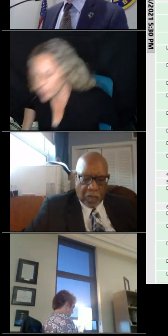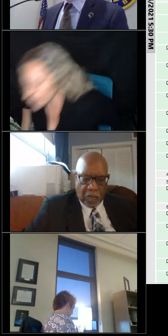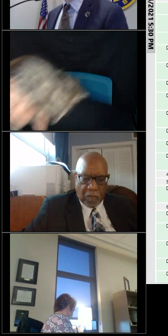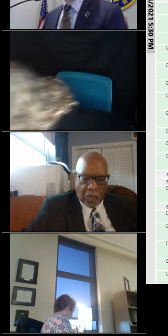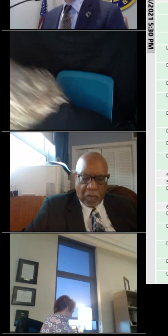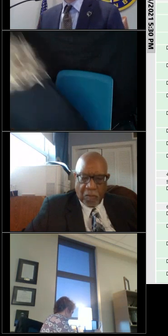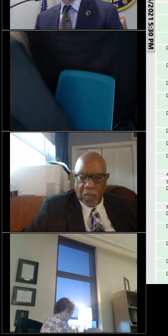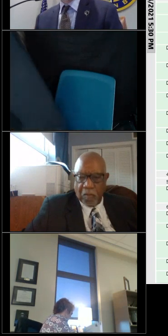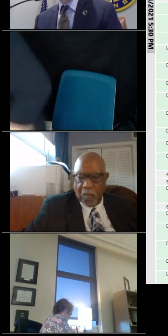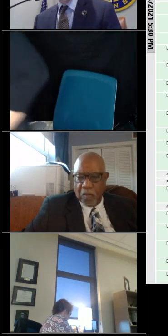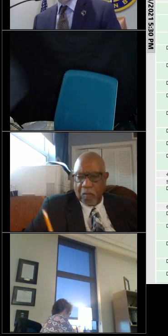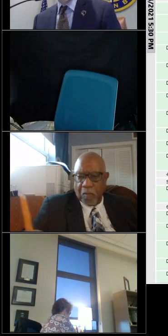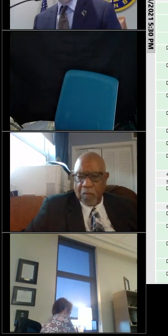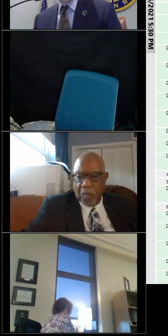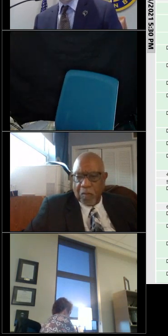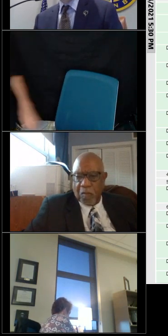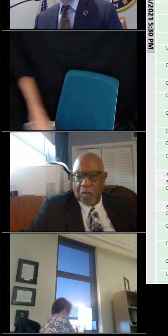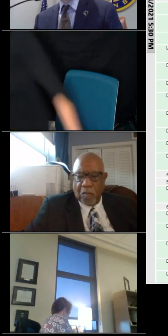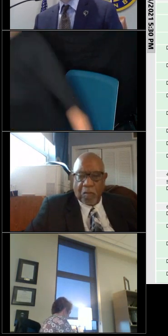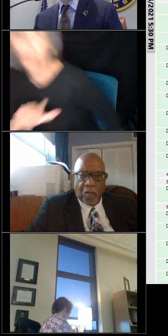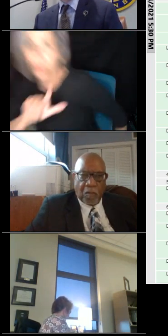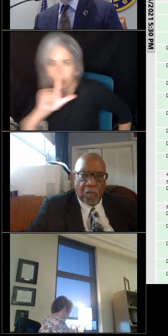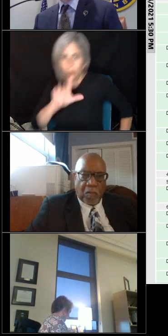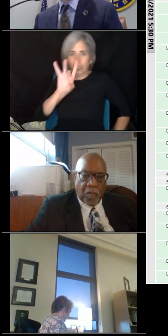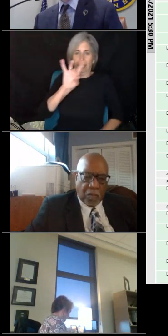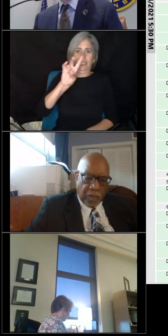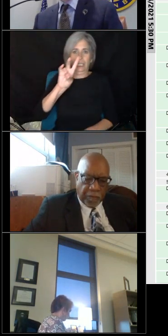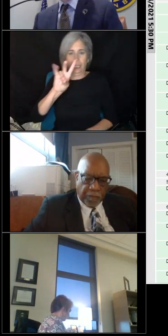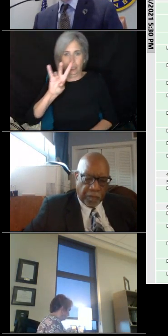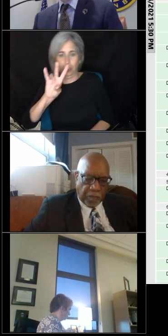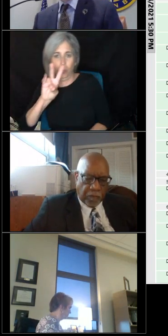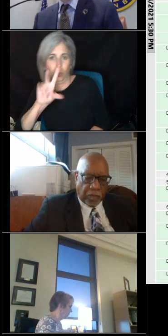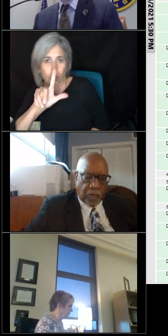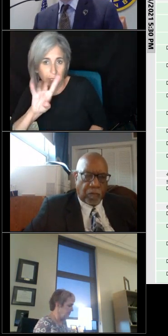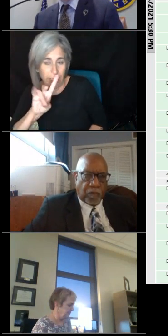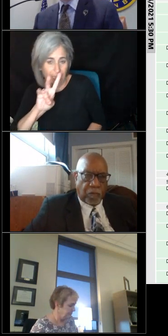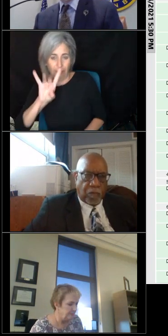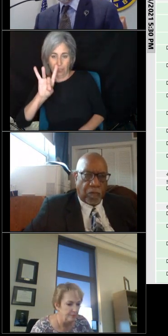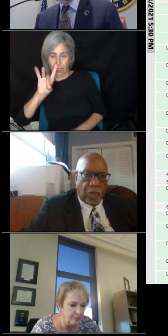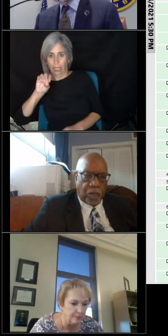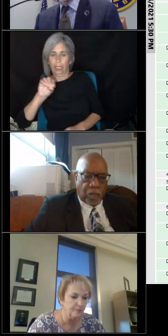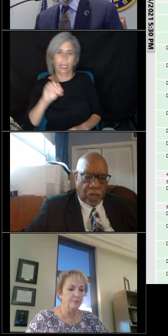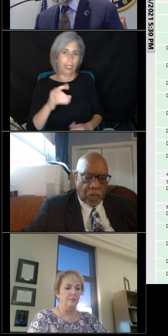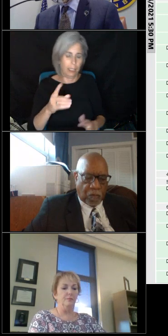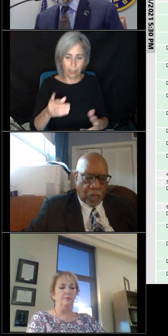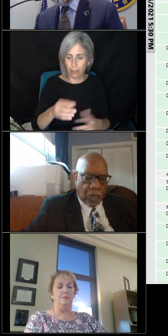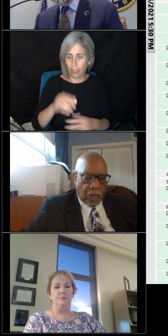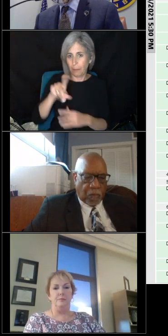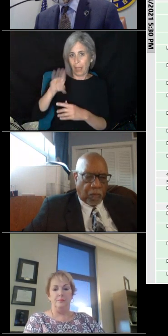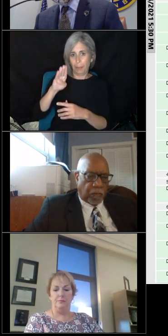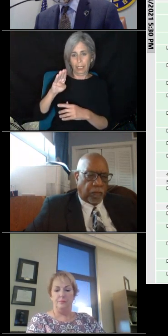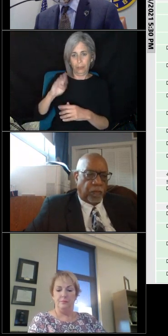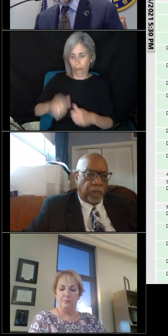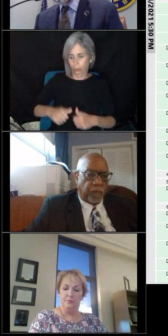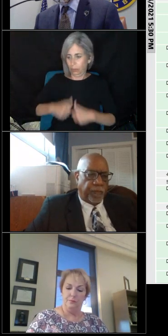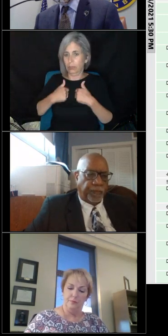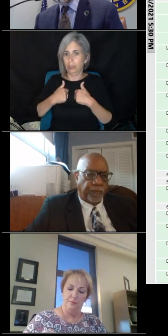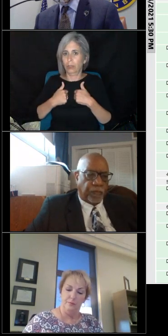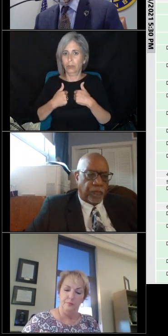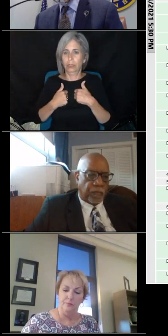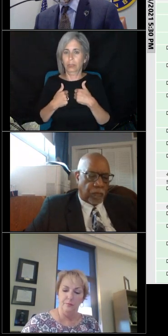Warnke, 2780 Worcester Road. I'm a longtime Boynton Beach resident and the